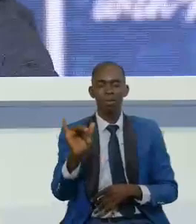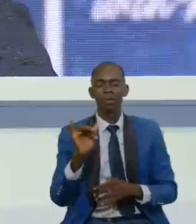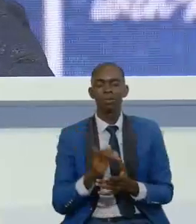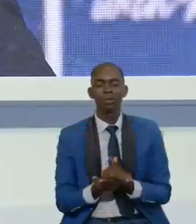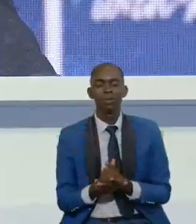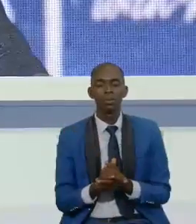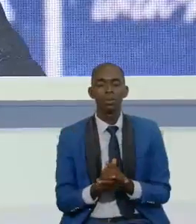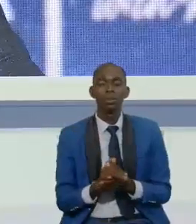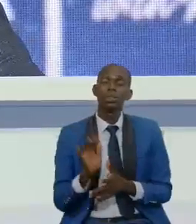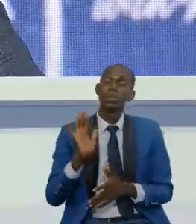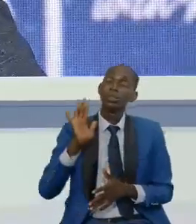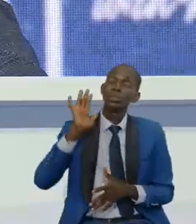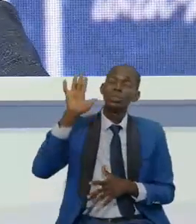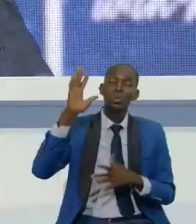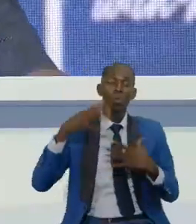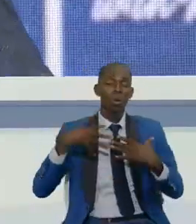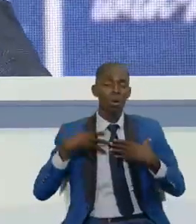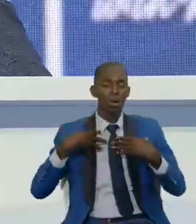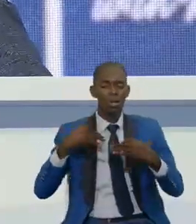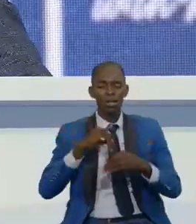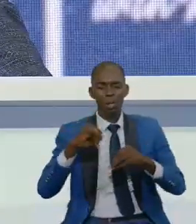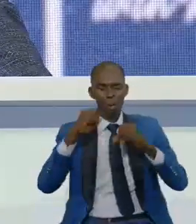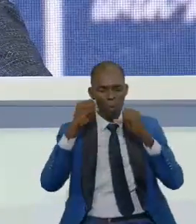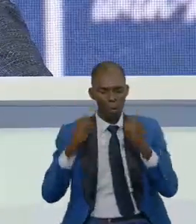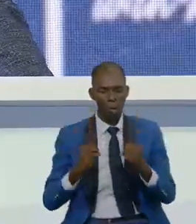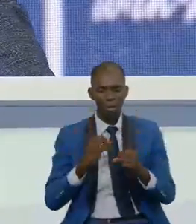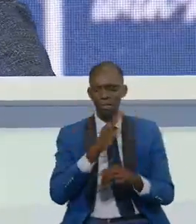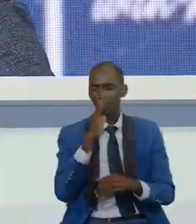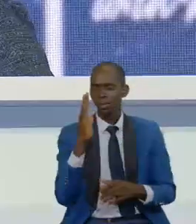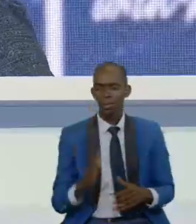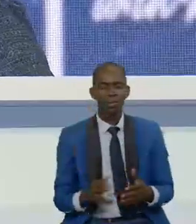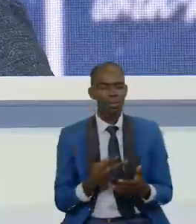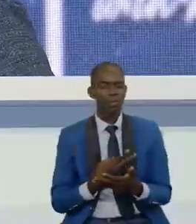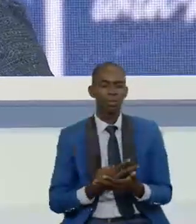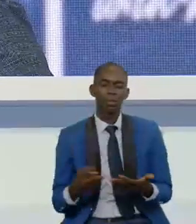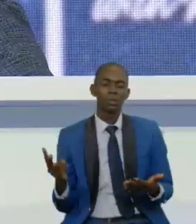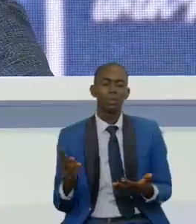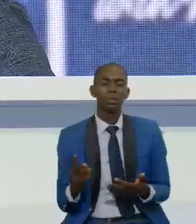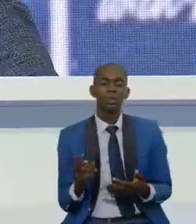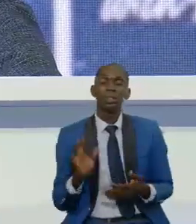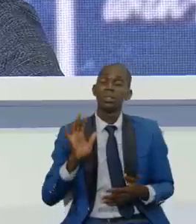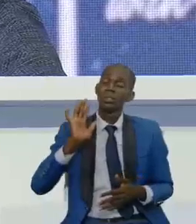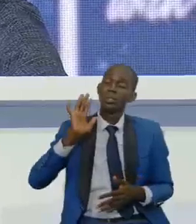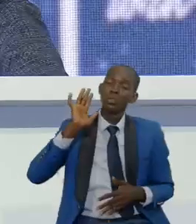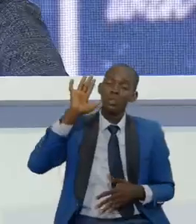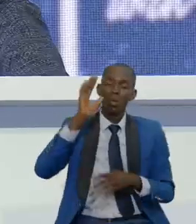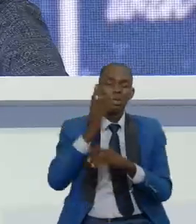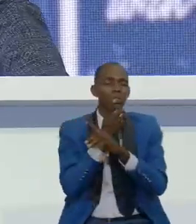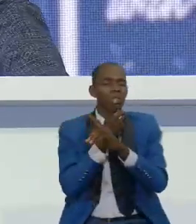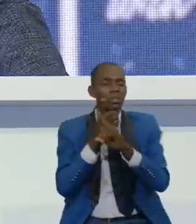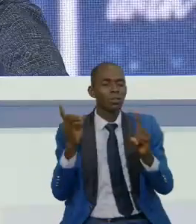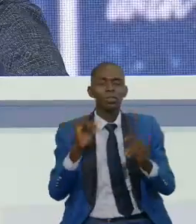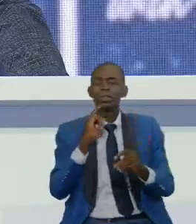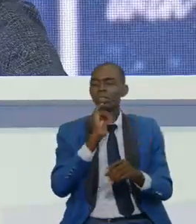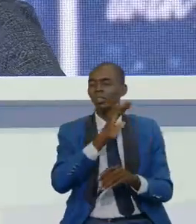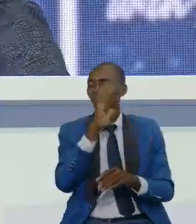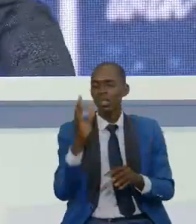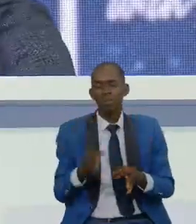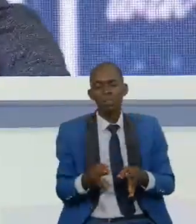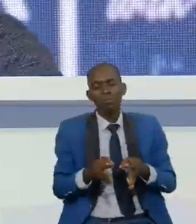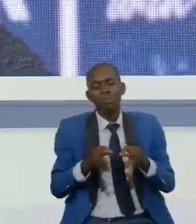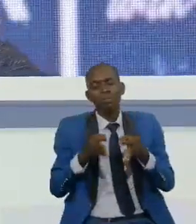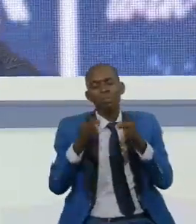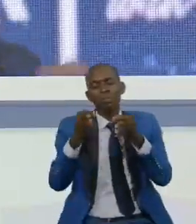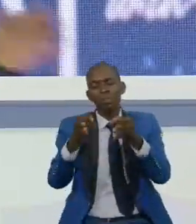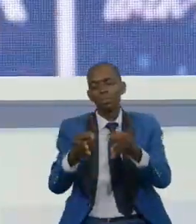Your healing power never fails. Your deliverance is never delayed.